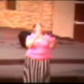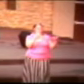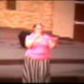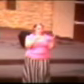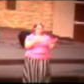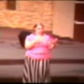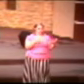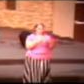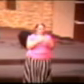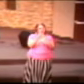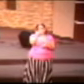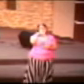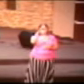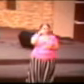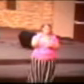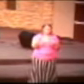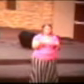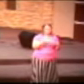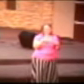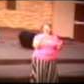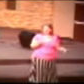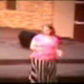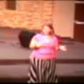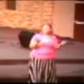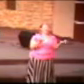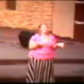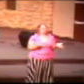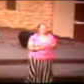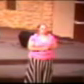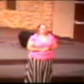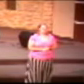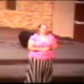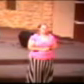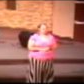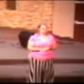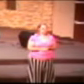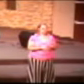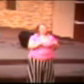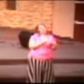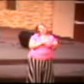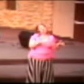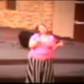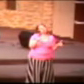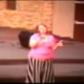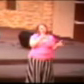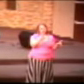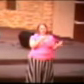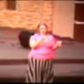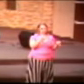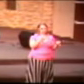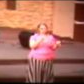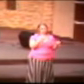when the Cowboys play. Thank you. But I just want to put that in some context.